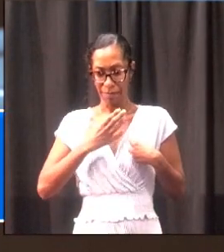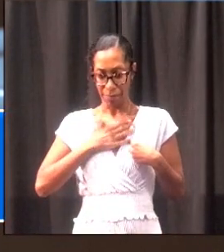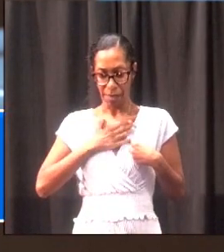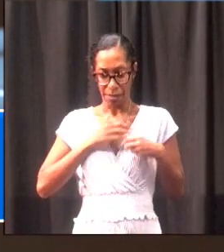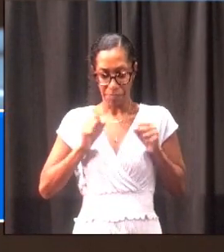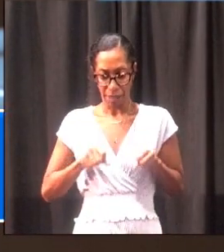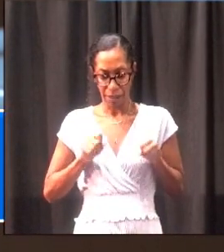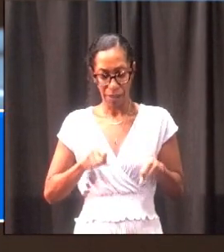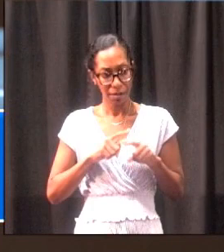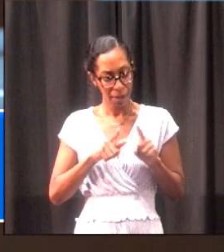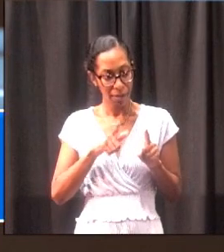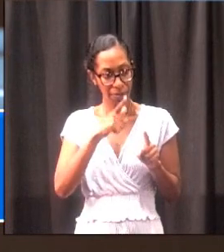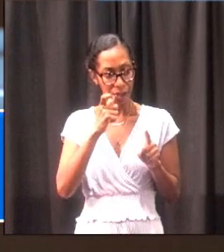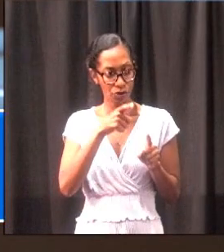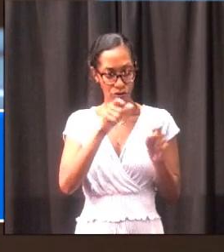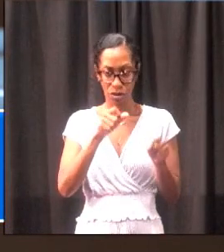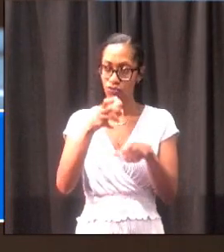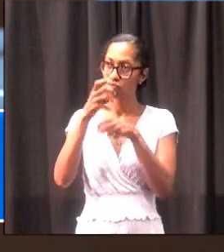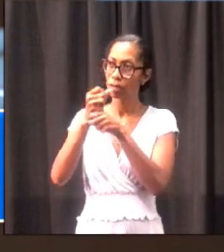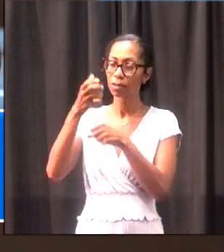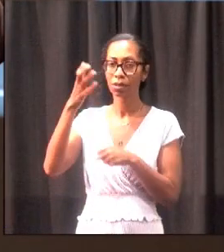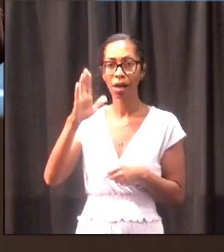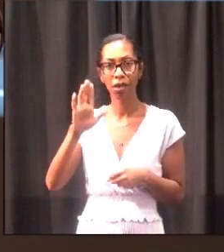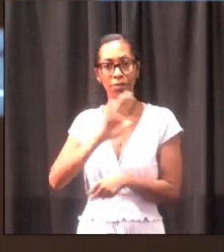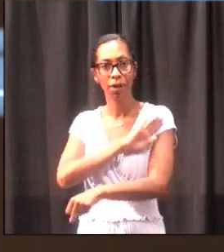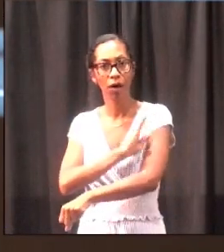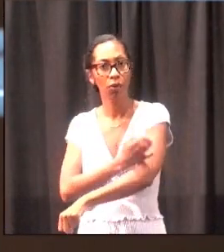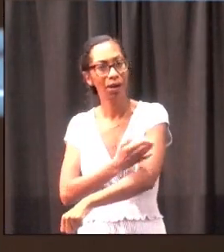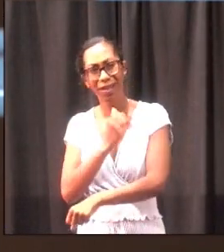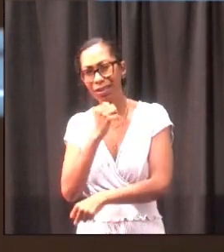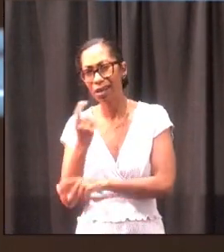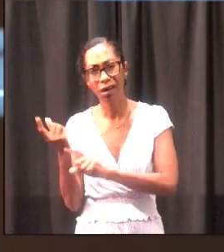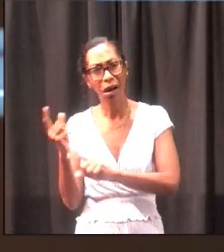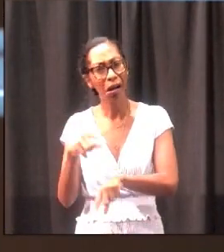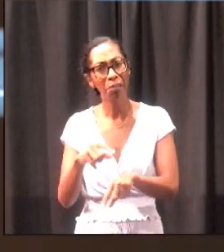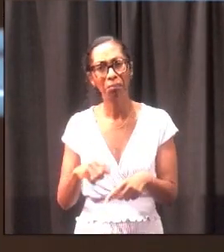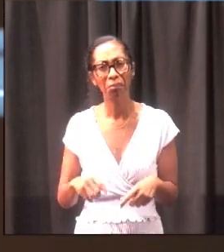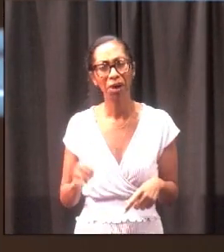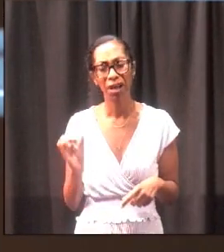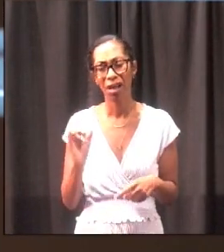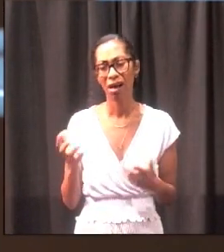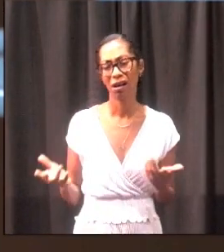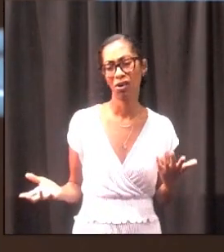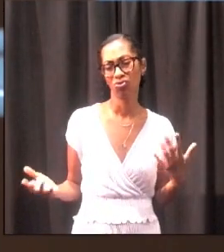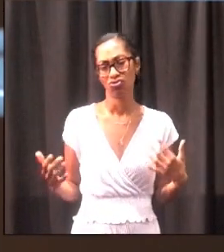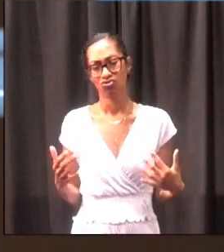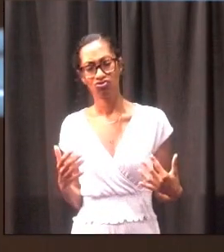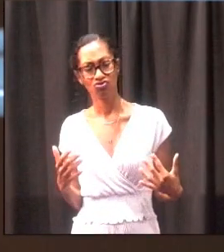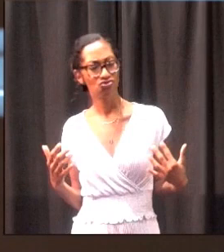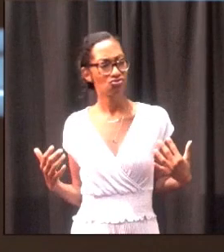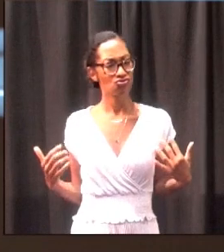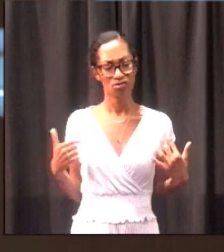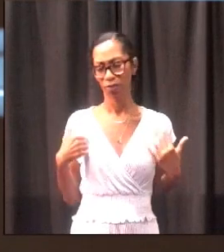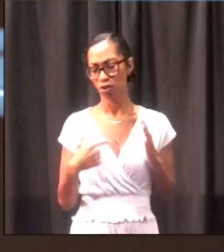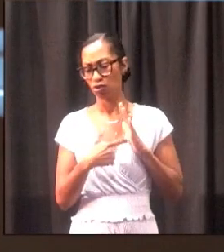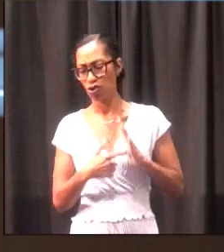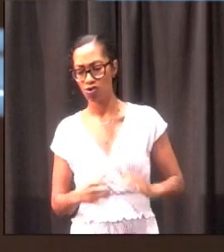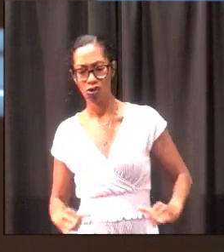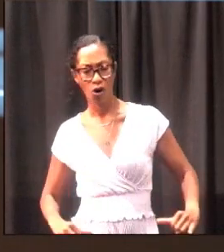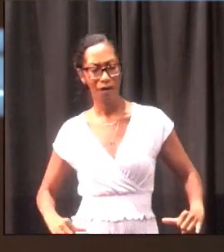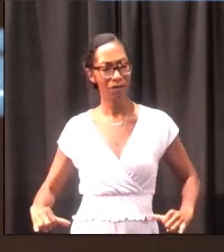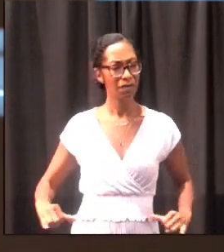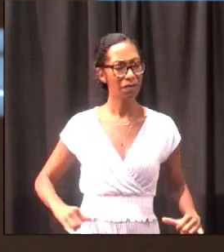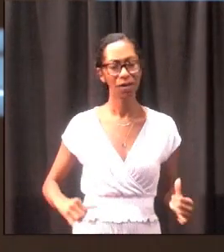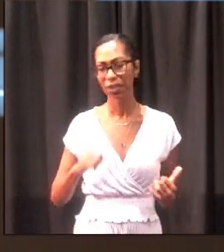the power of God." Paul says, listen, I didn't come to you, you know, with my back all, my shoulders squared and my back